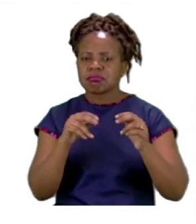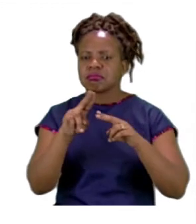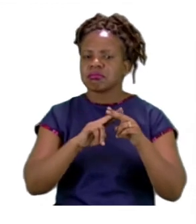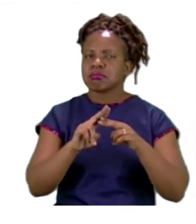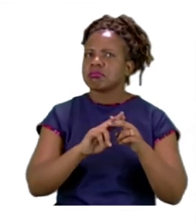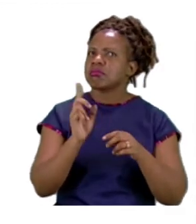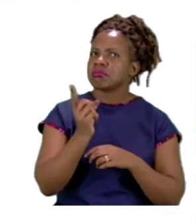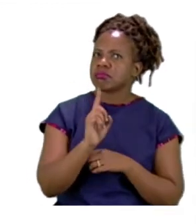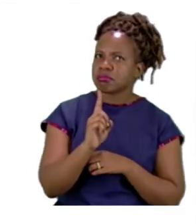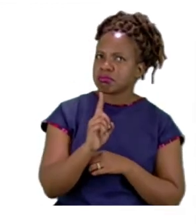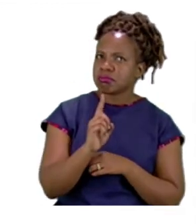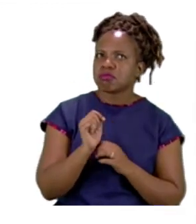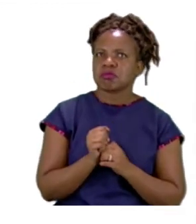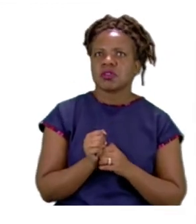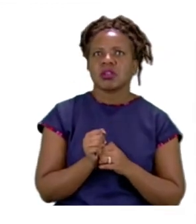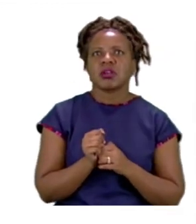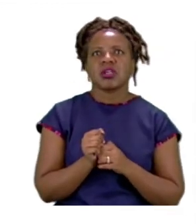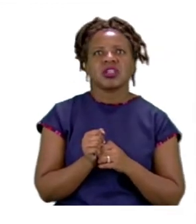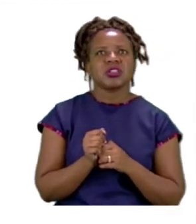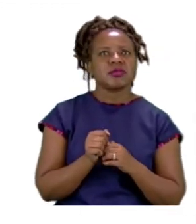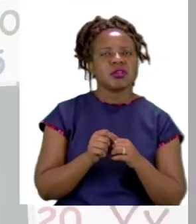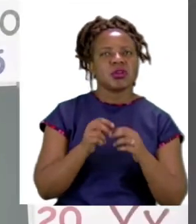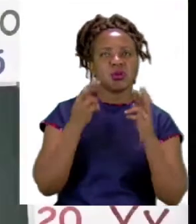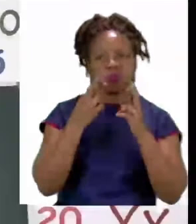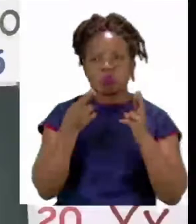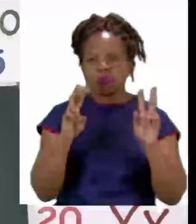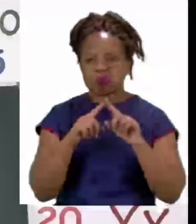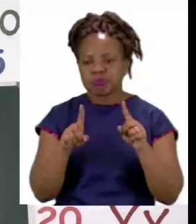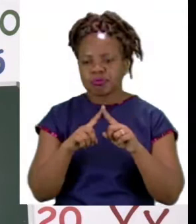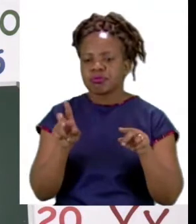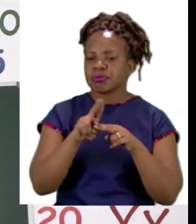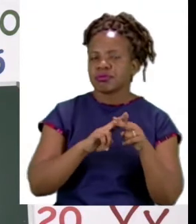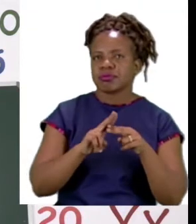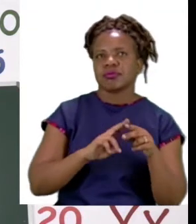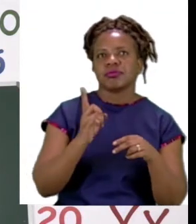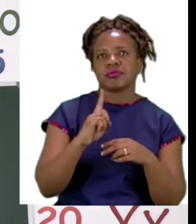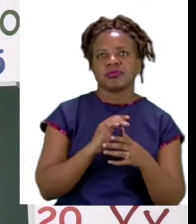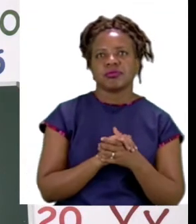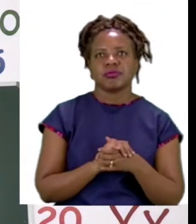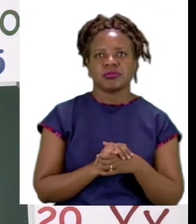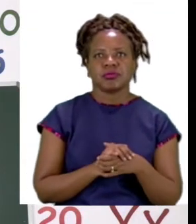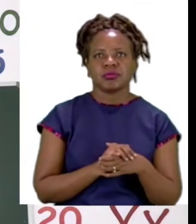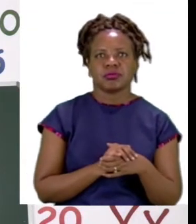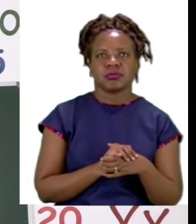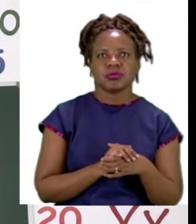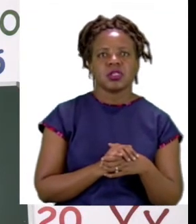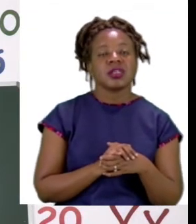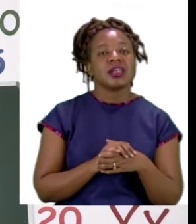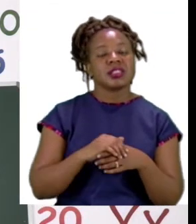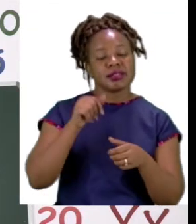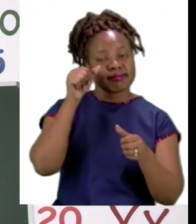you a little bit and I'm going to make a few sentences. Along the way, we are also going to be talking about